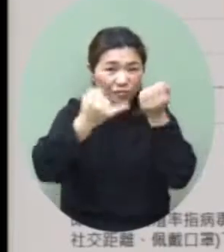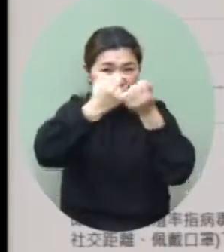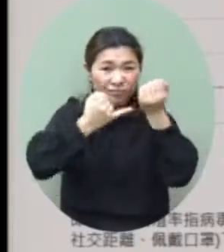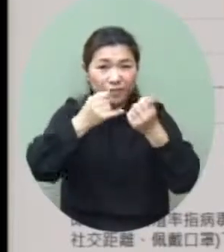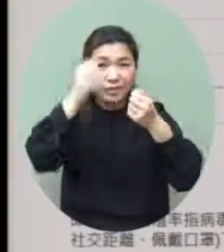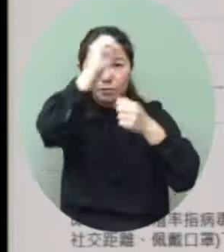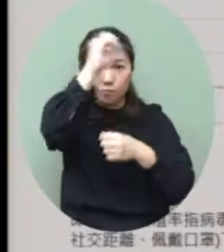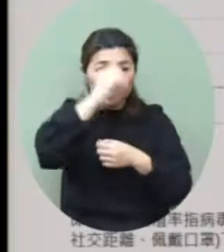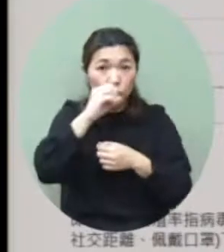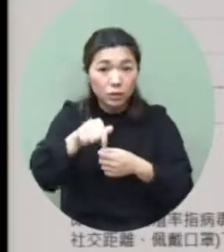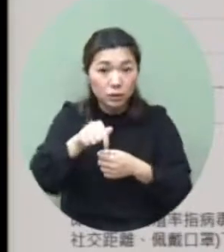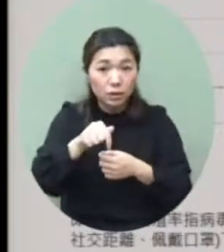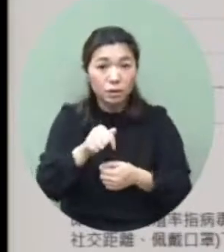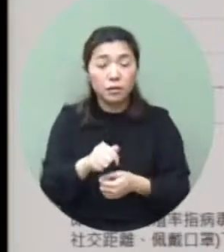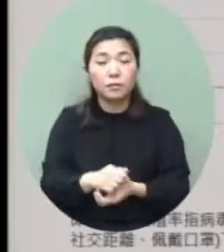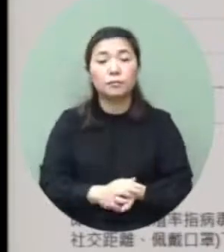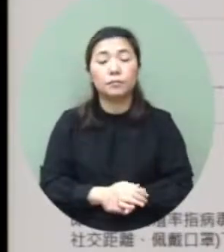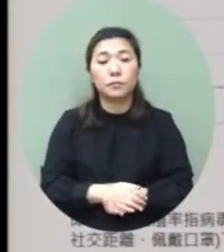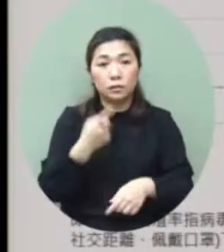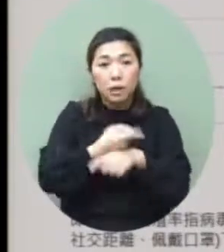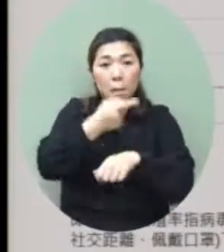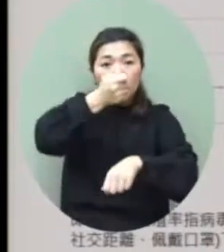people like to ask the